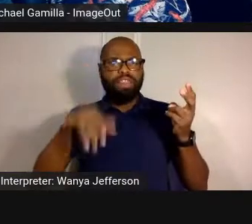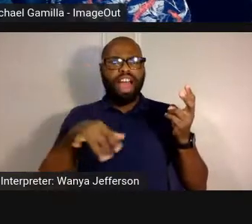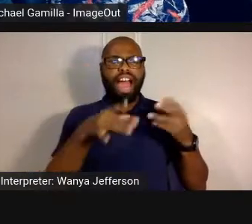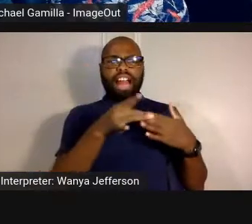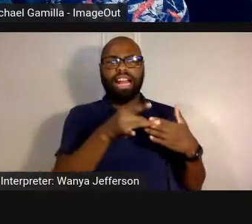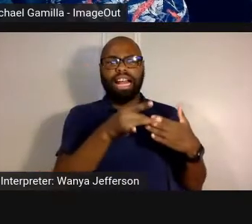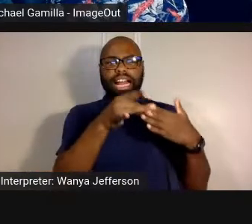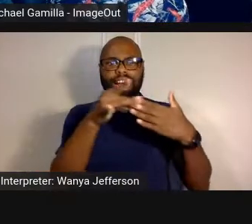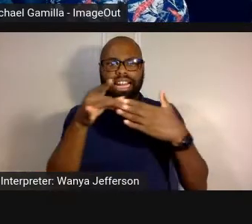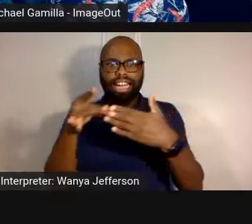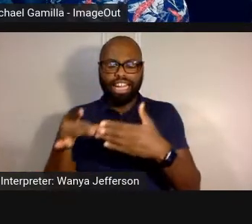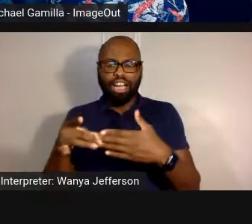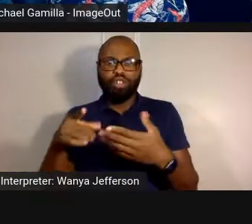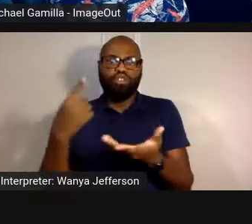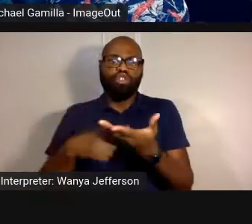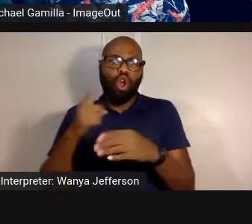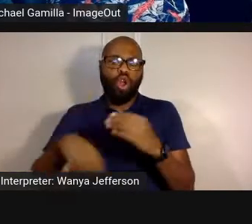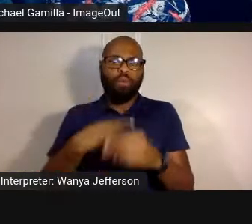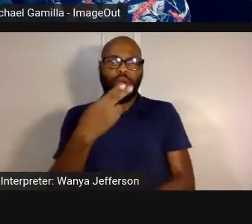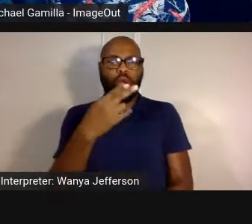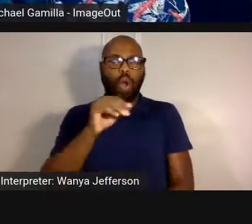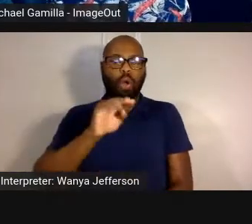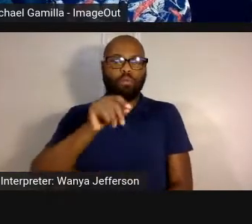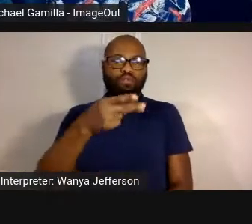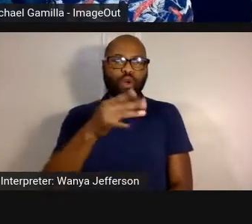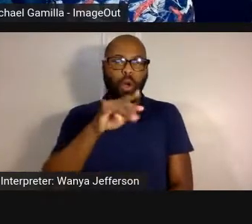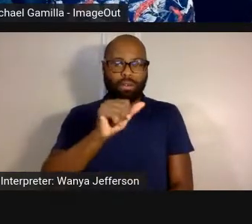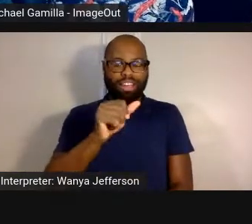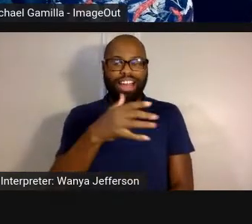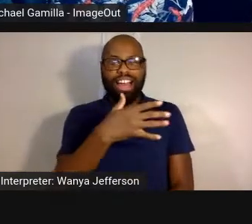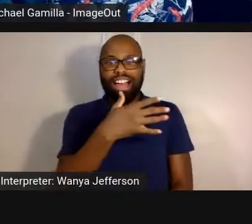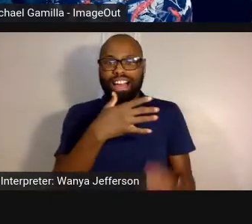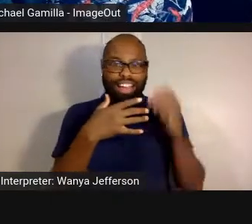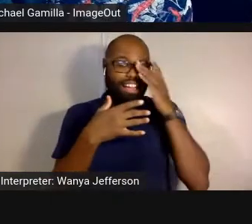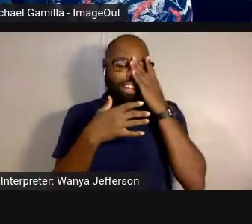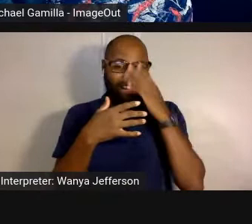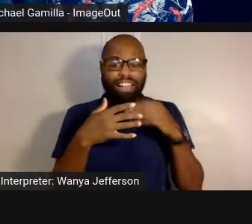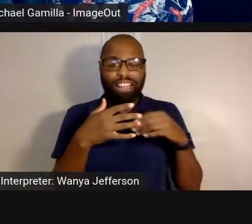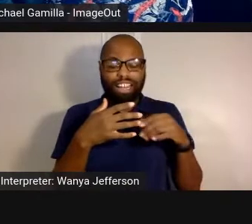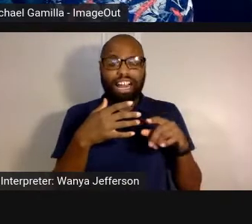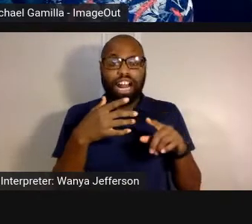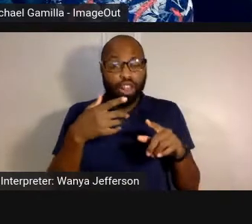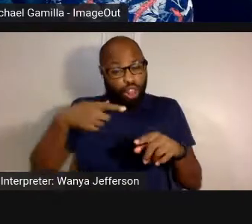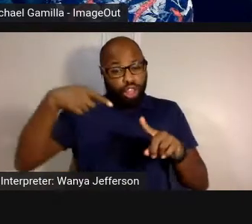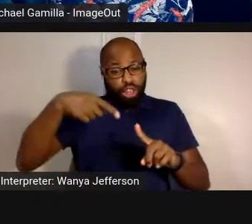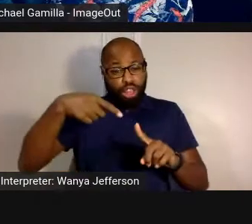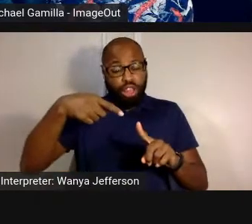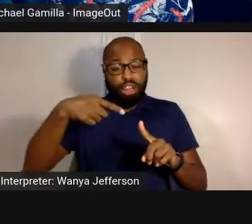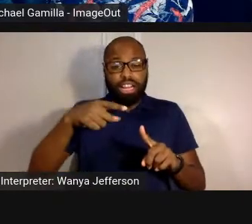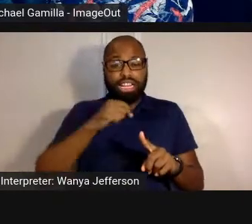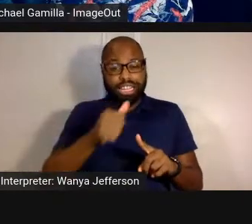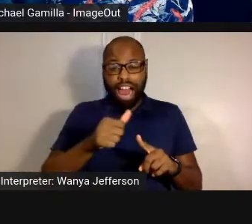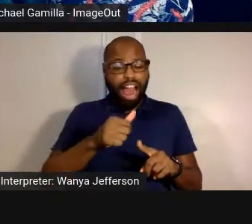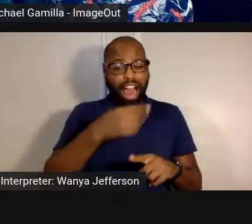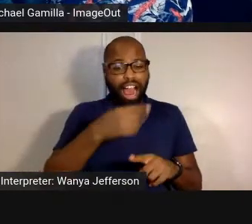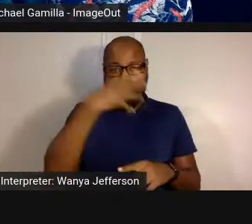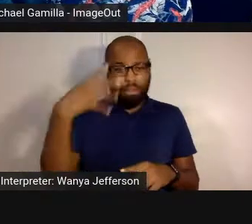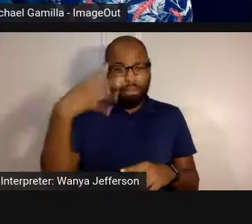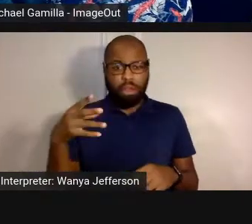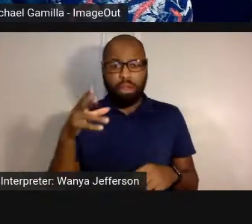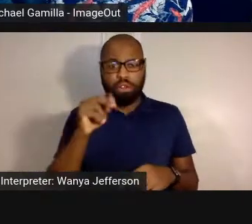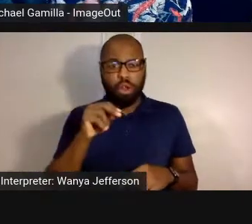to talk about that. Because the problem is not really immigration per se, mm-hmm. It's about